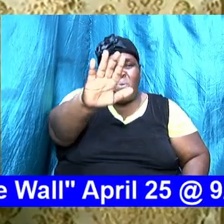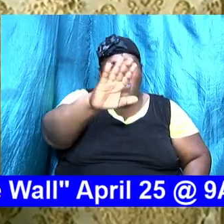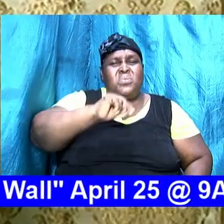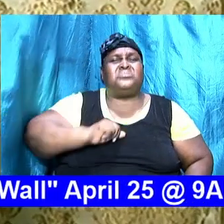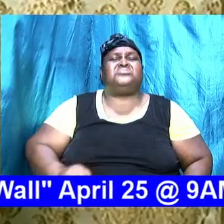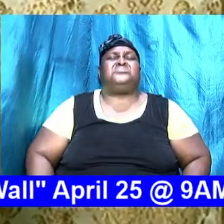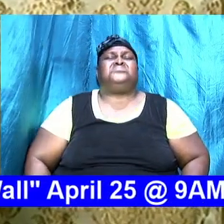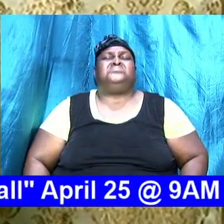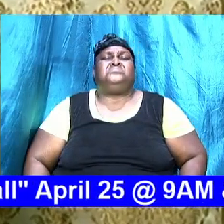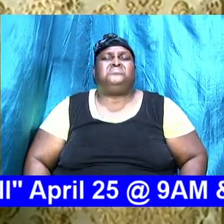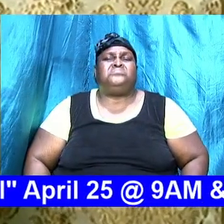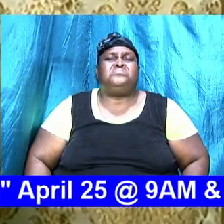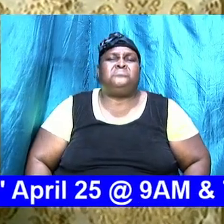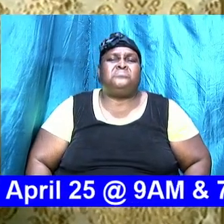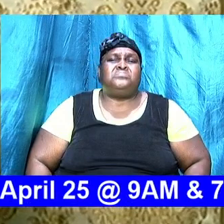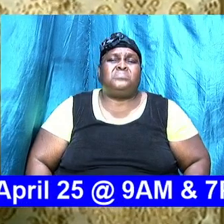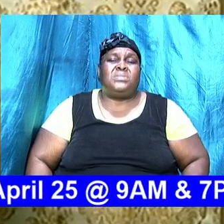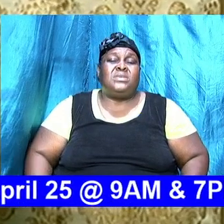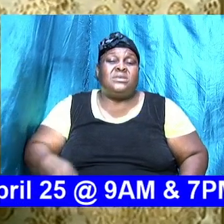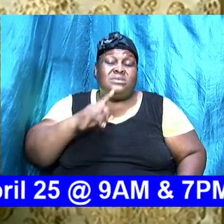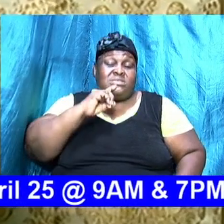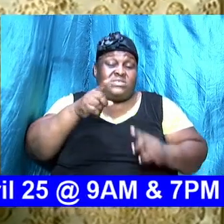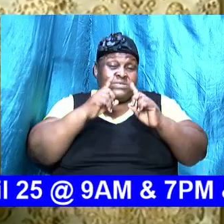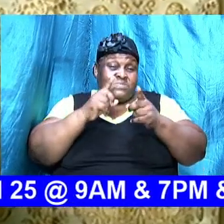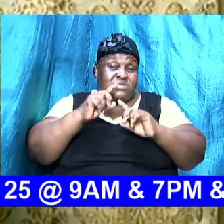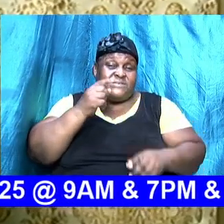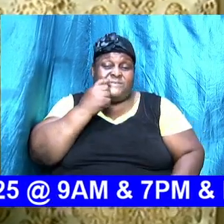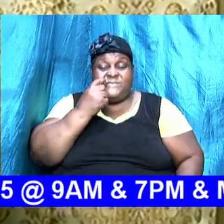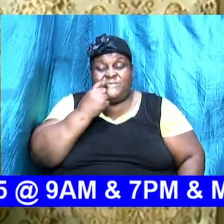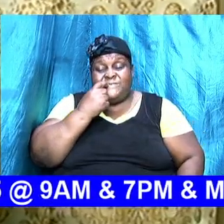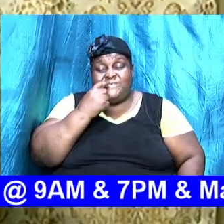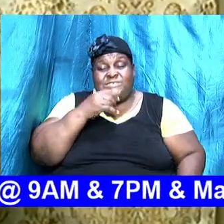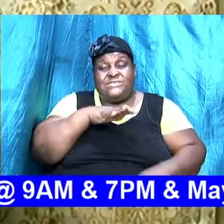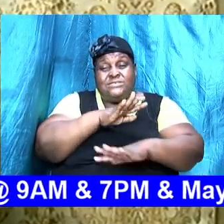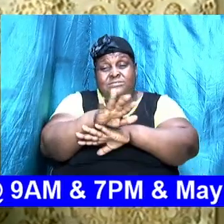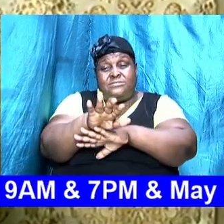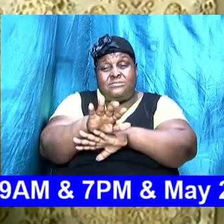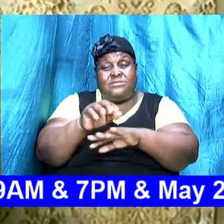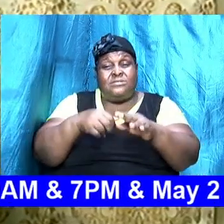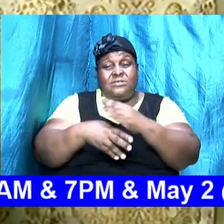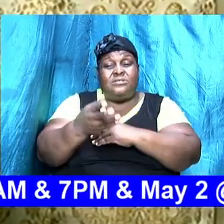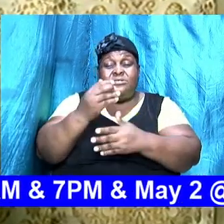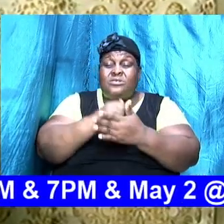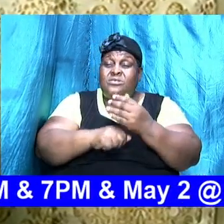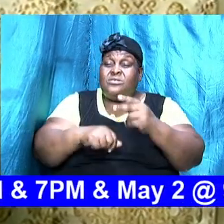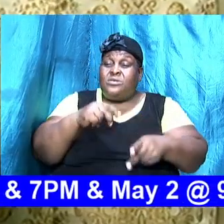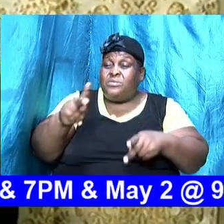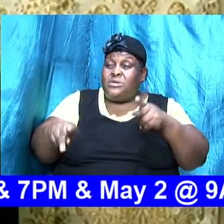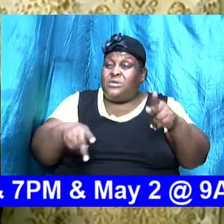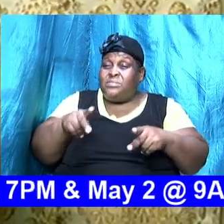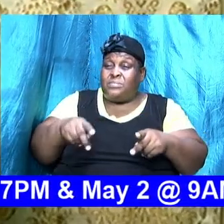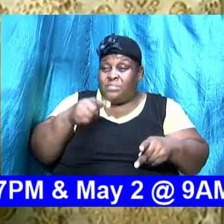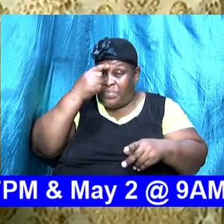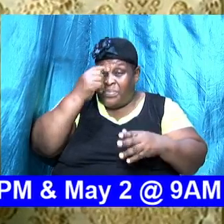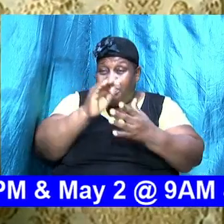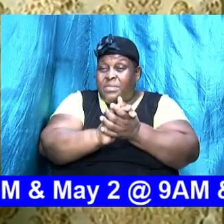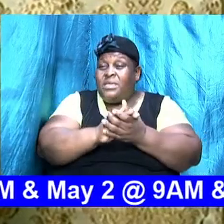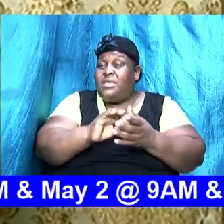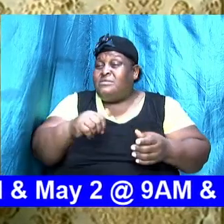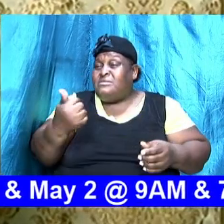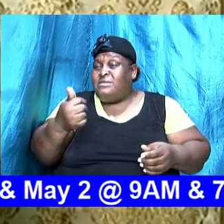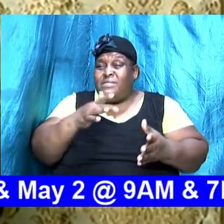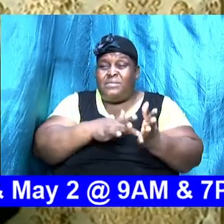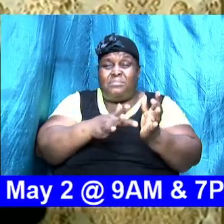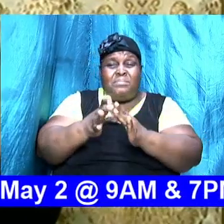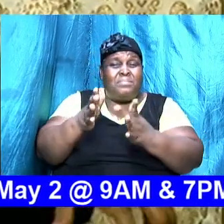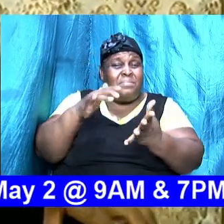So I'm speaking seriously this evening, because there are some folks that believe that it's another Bible study